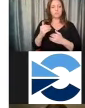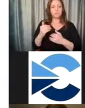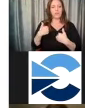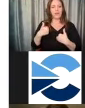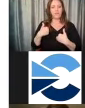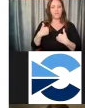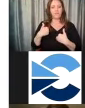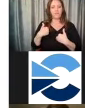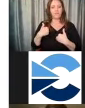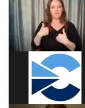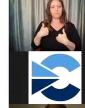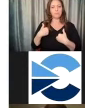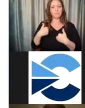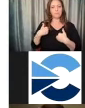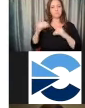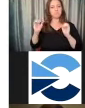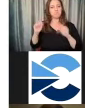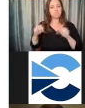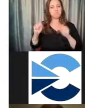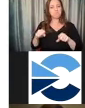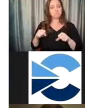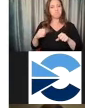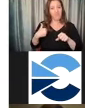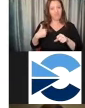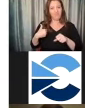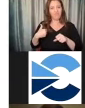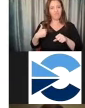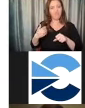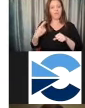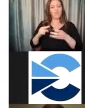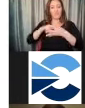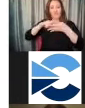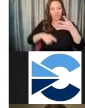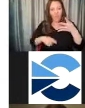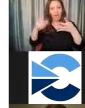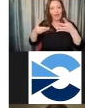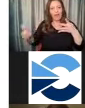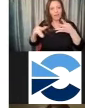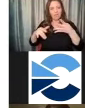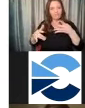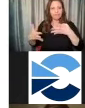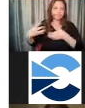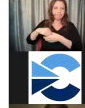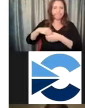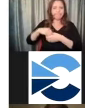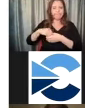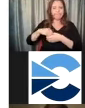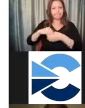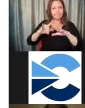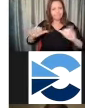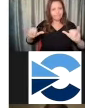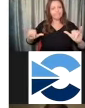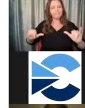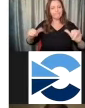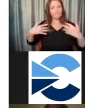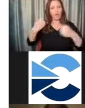that capability in terms of implementing all 4 items in a